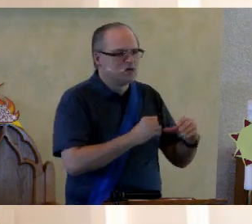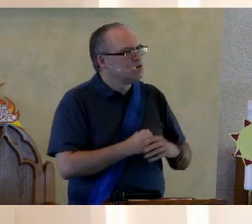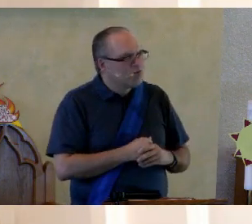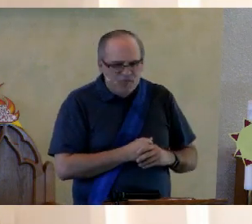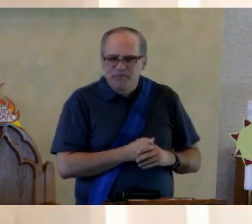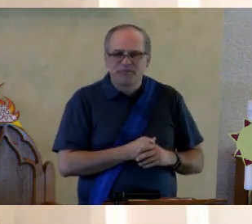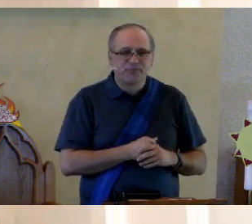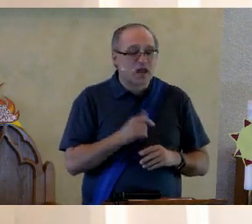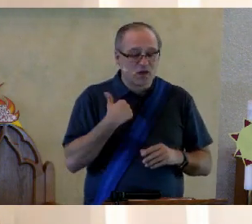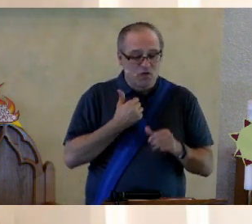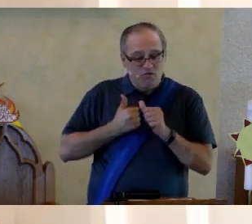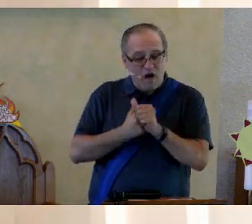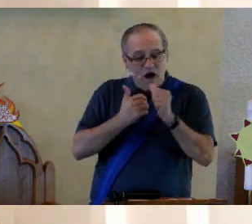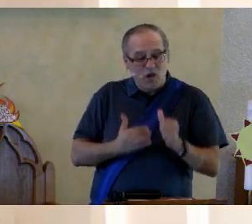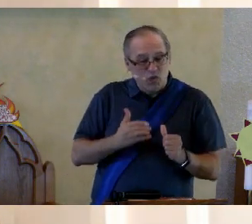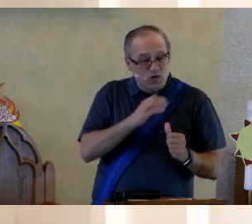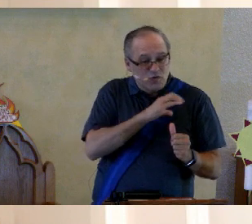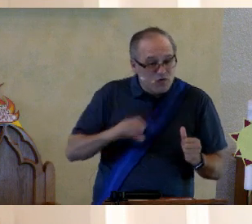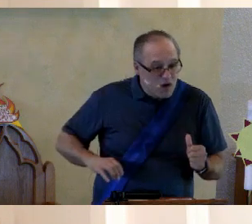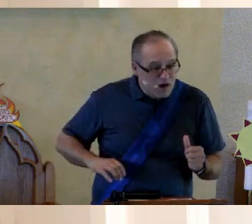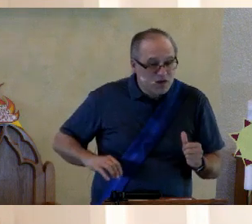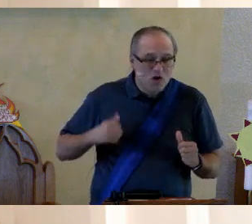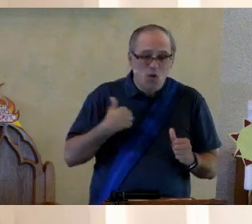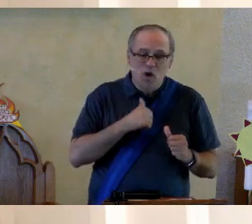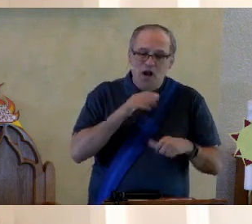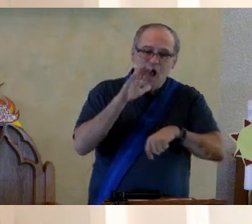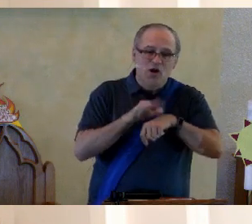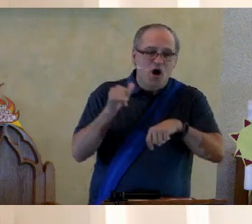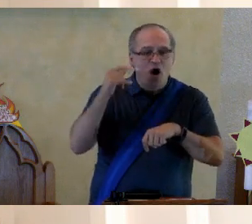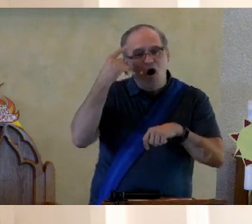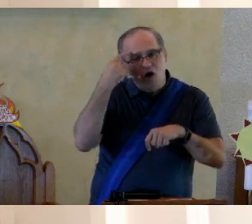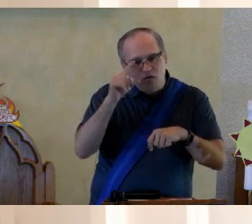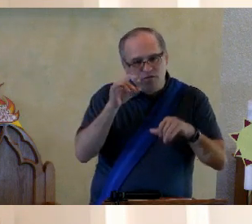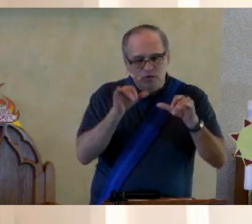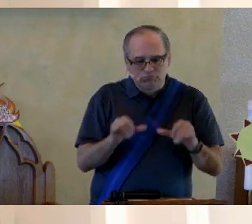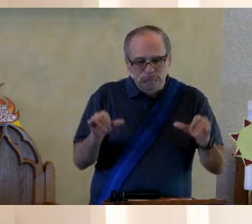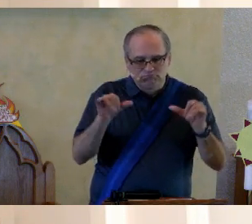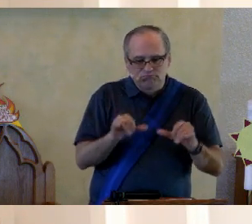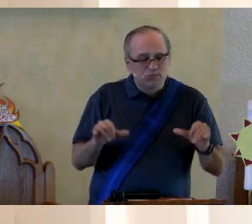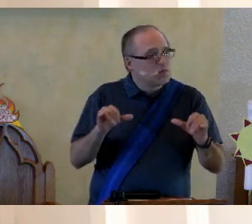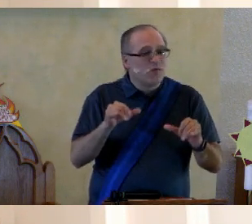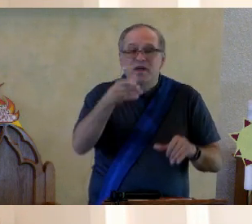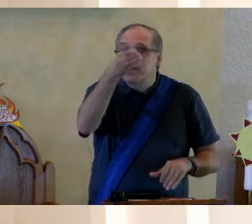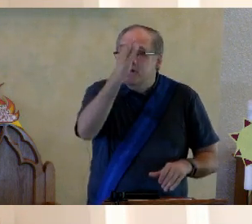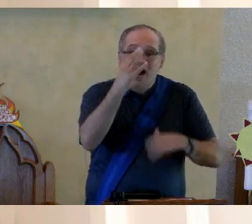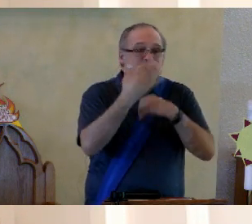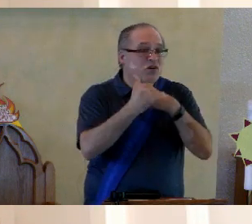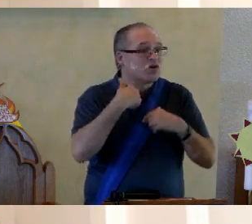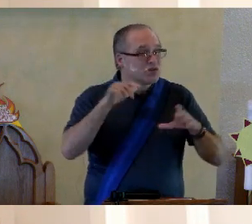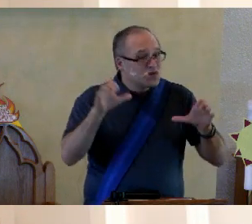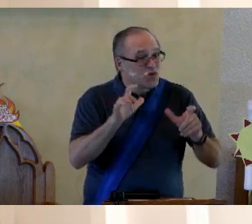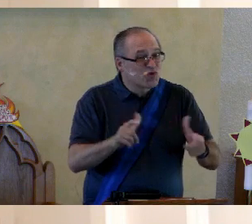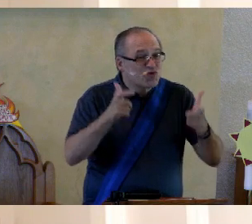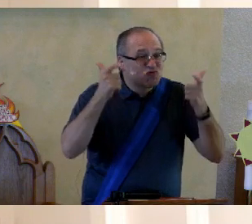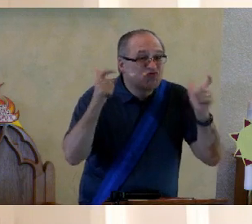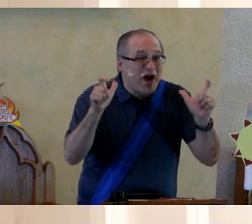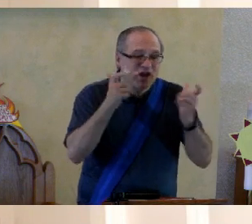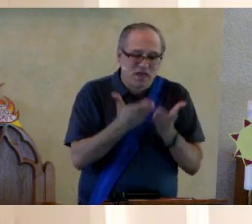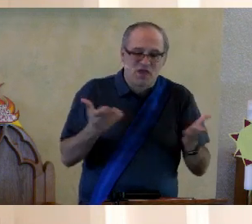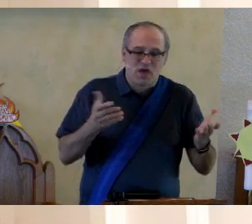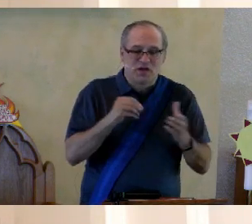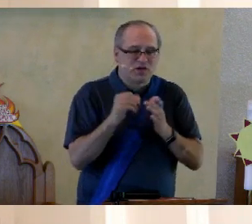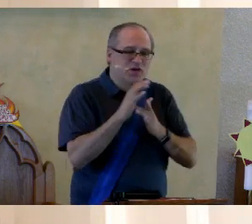of Christ, we are not called to mediocrity. We are called to do great things in Jesus' name. Yes, we may